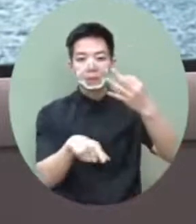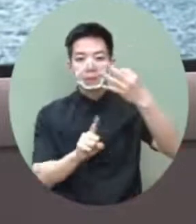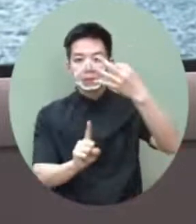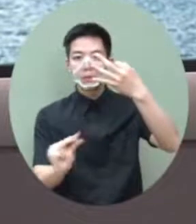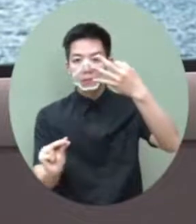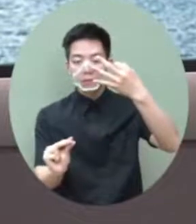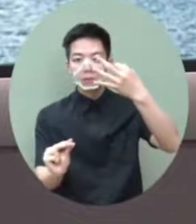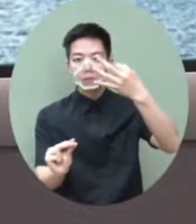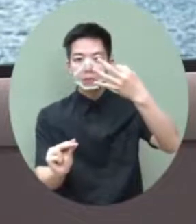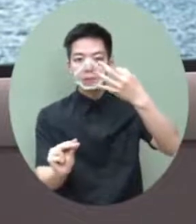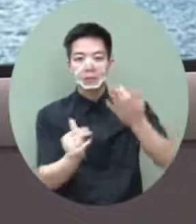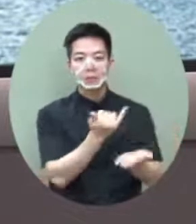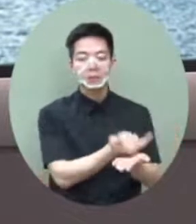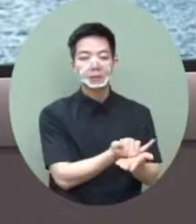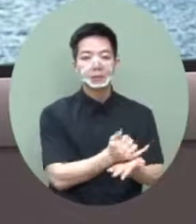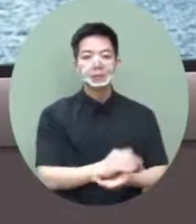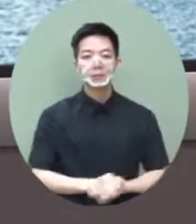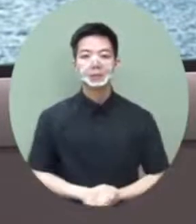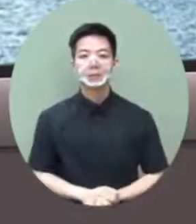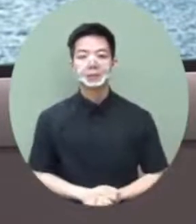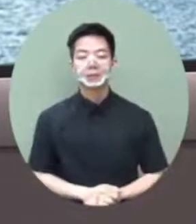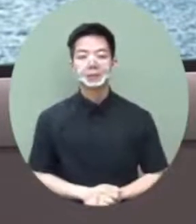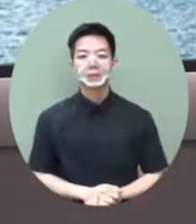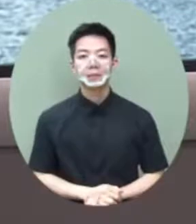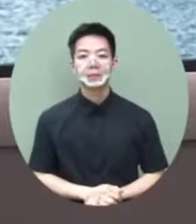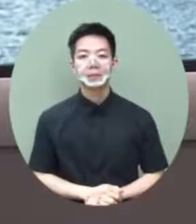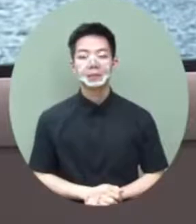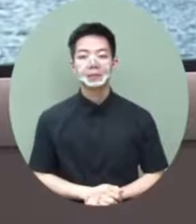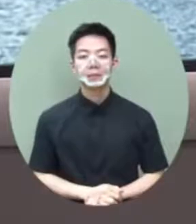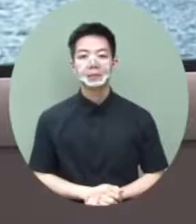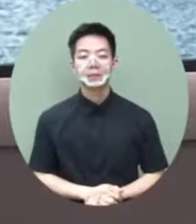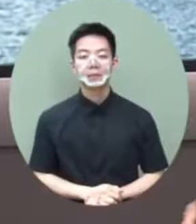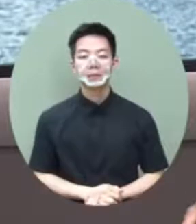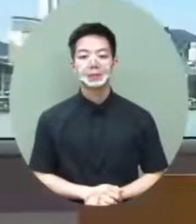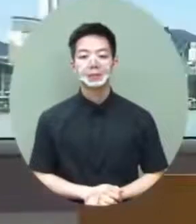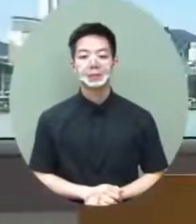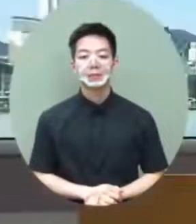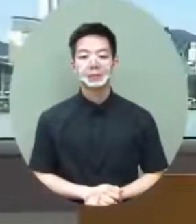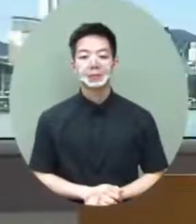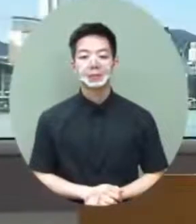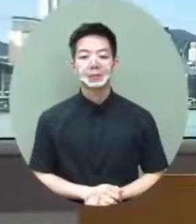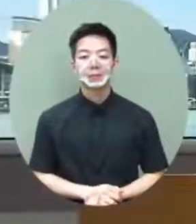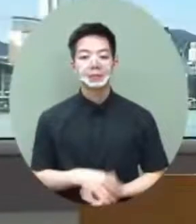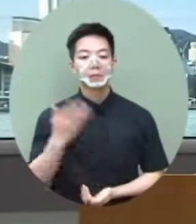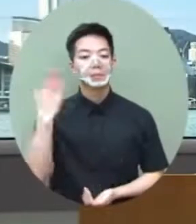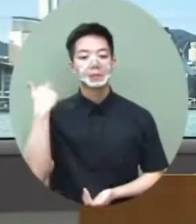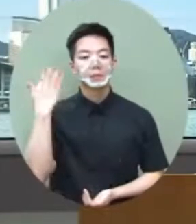immunity. And unfortunately, he passed away on the 17th of March.